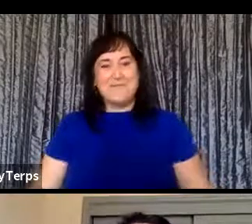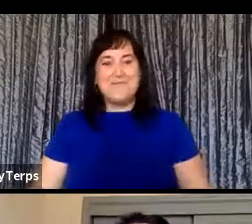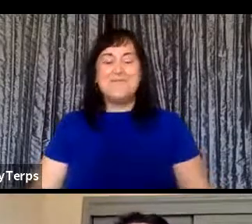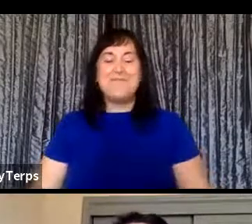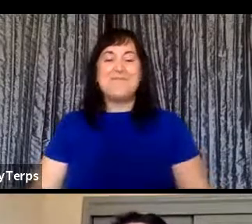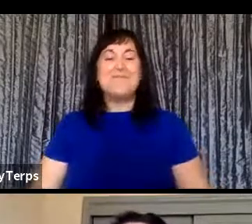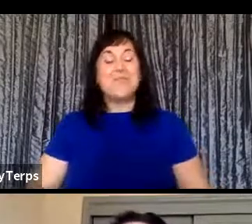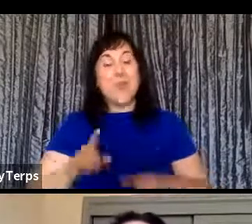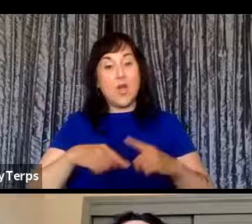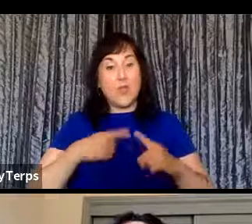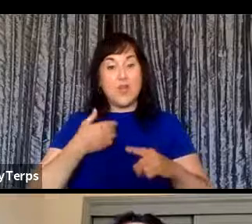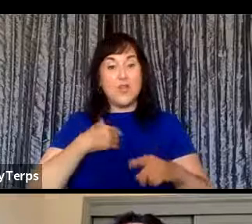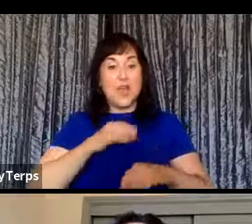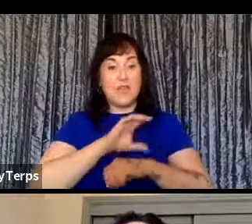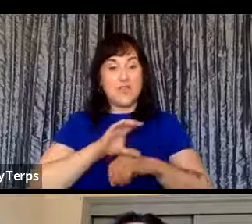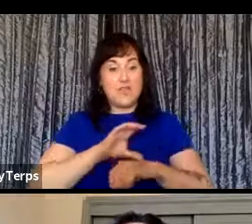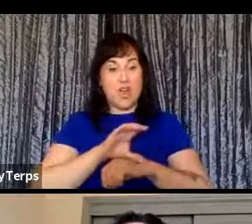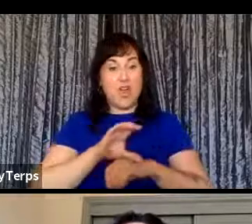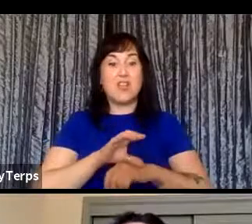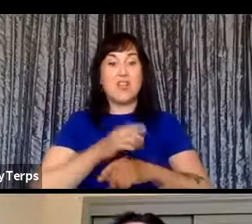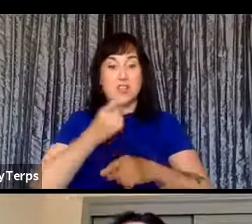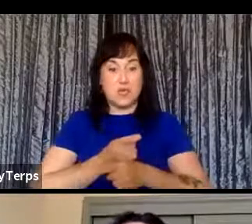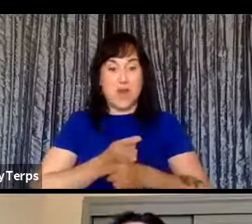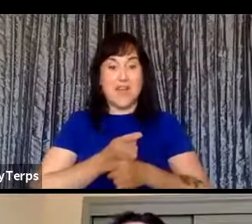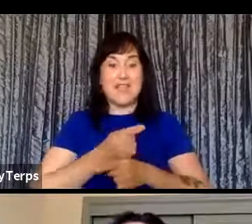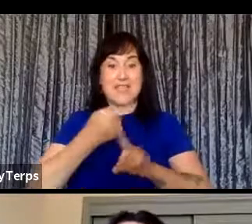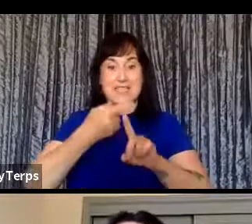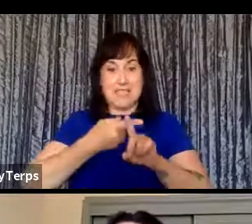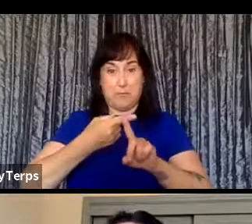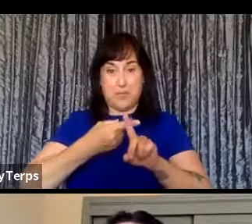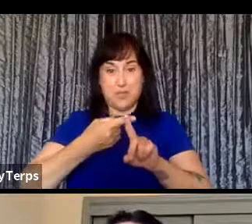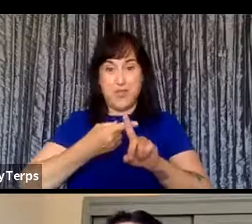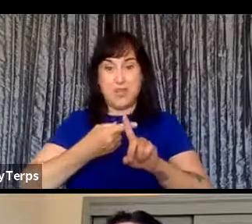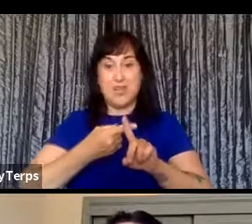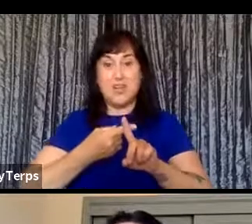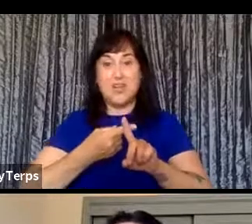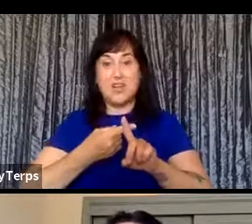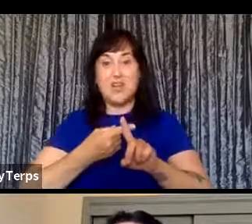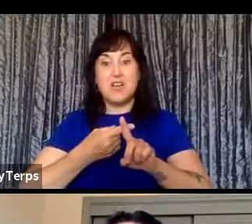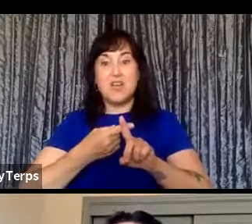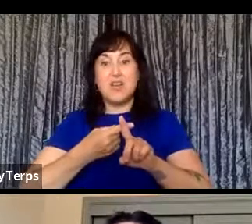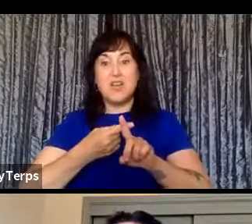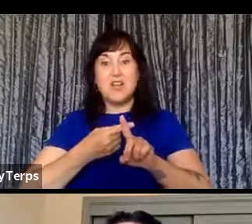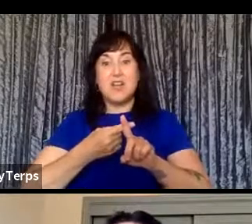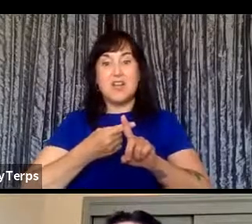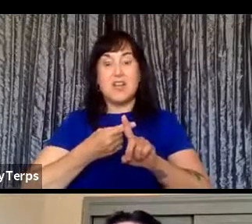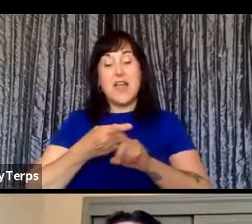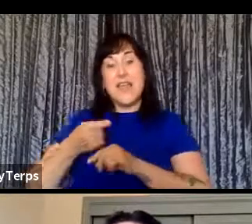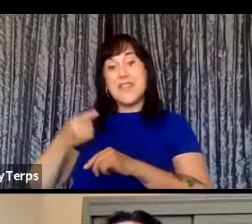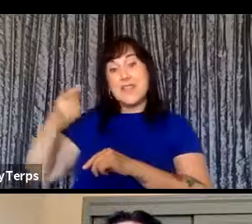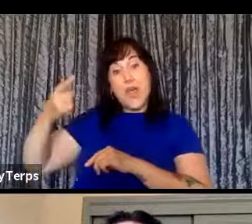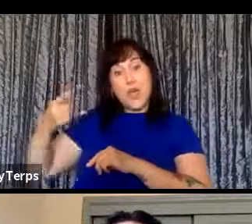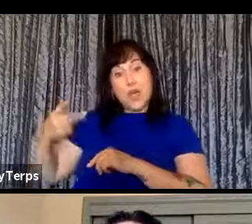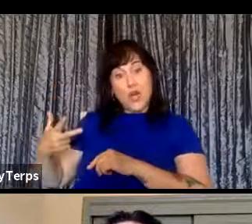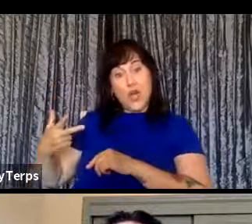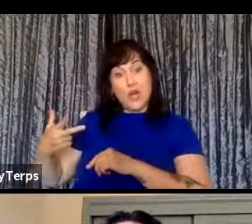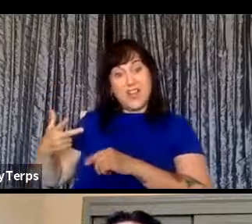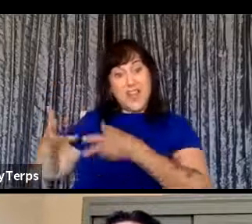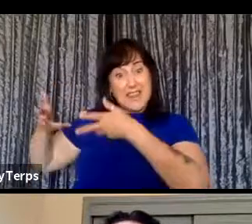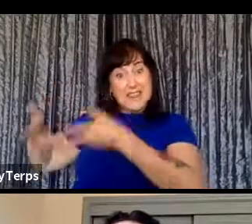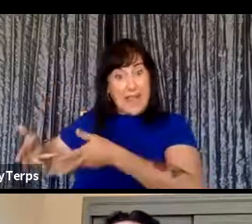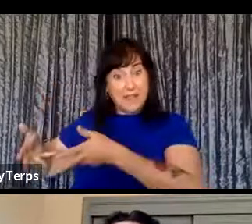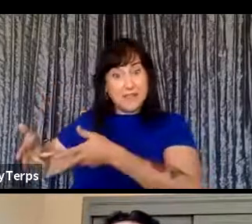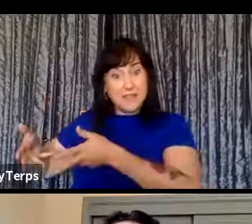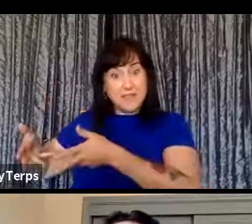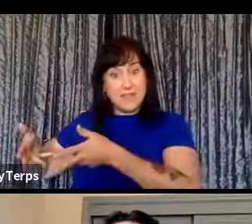you've got your chocolate at body temperature, this is what we're looking for. We're going to get our remaining third of chocolate. So if it's a chocolate bar, you're going to get